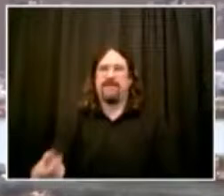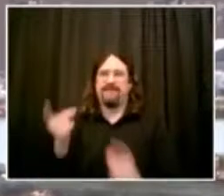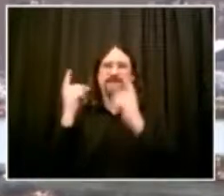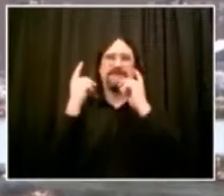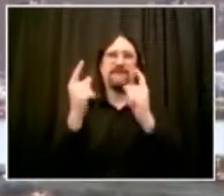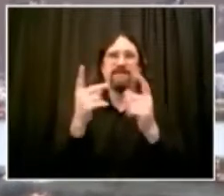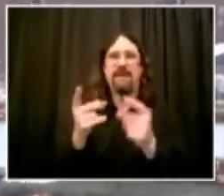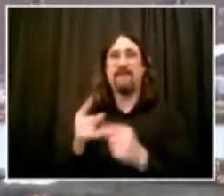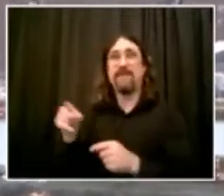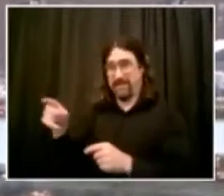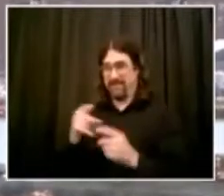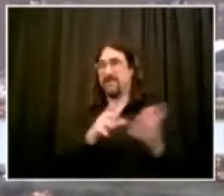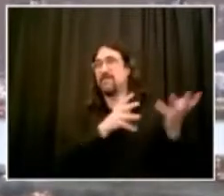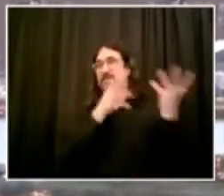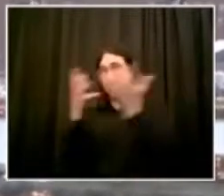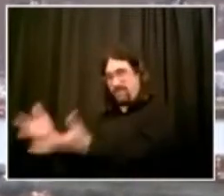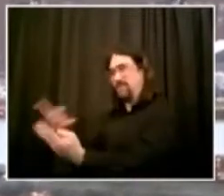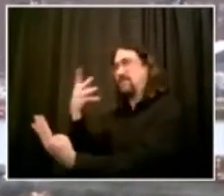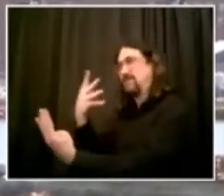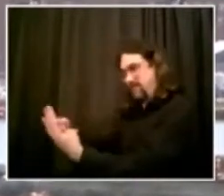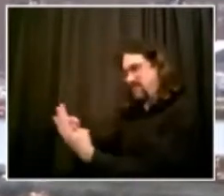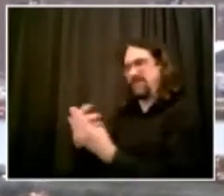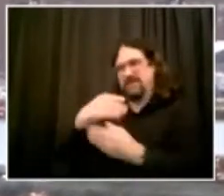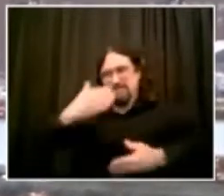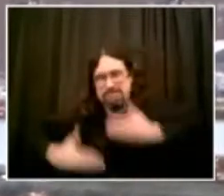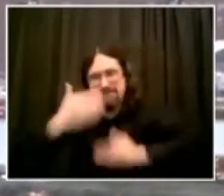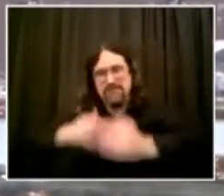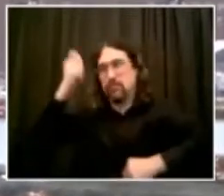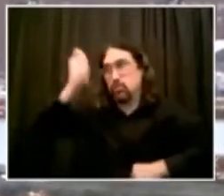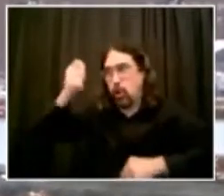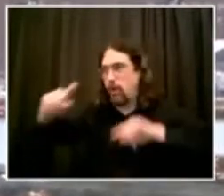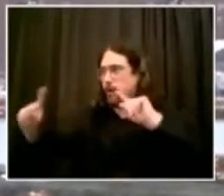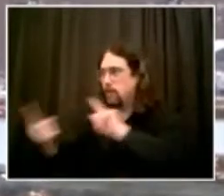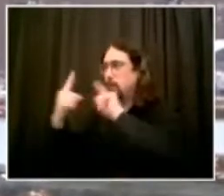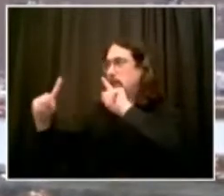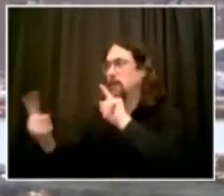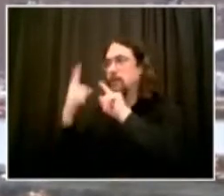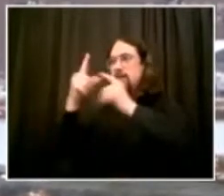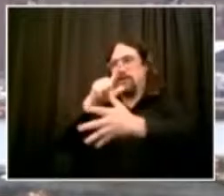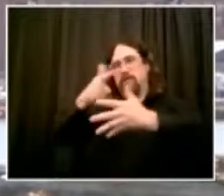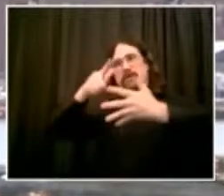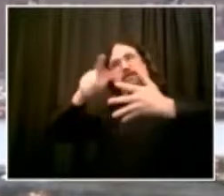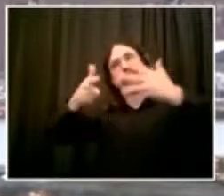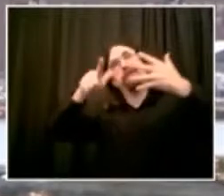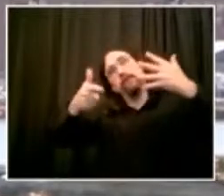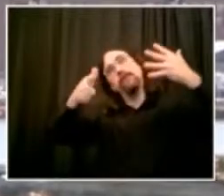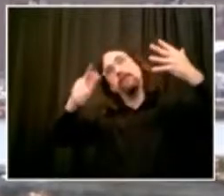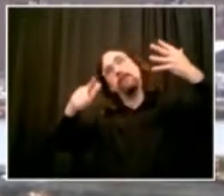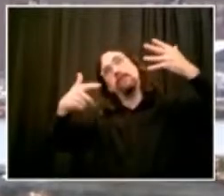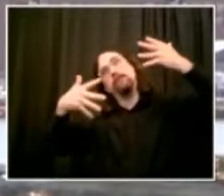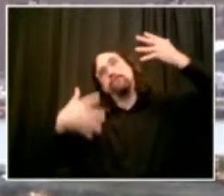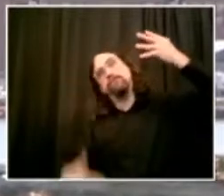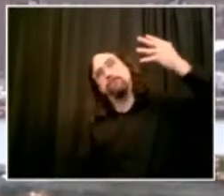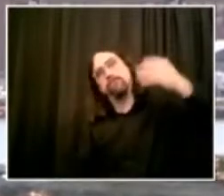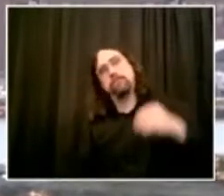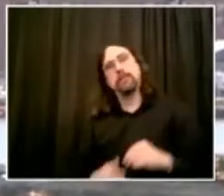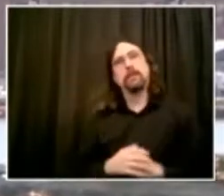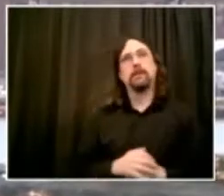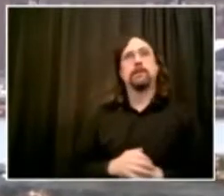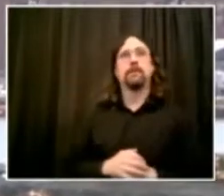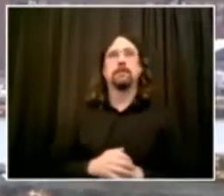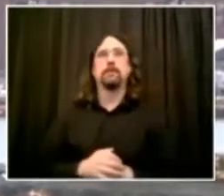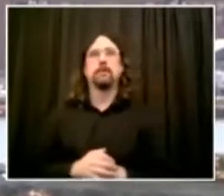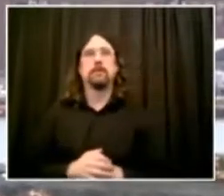up, look, I just want everyone to keep in perspective this day. This is the first day of the reopening, and